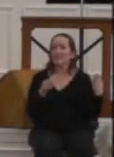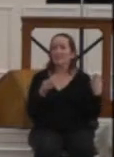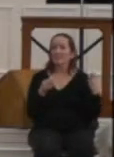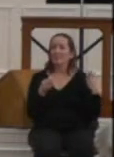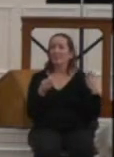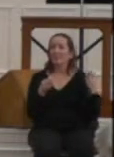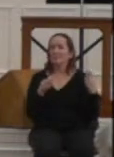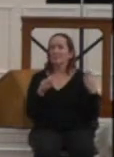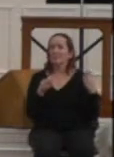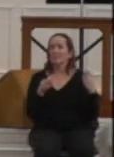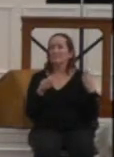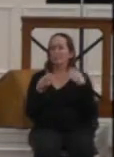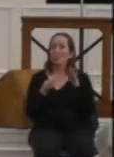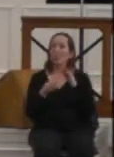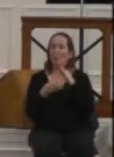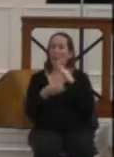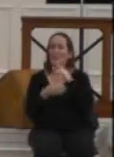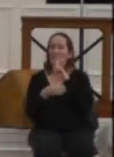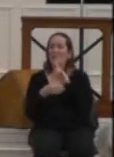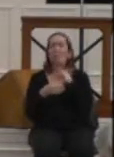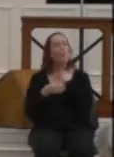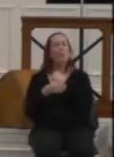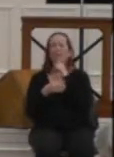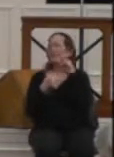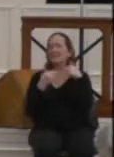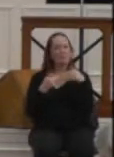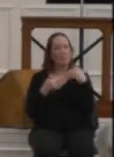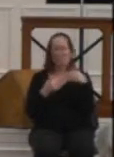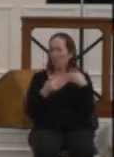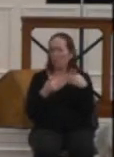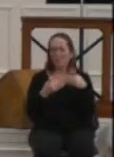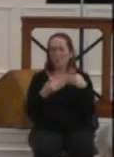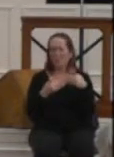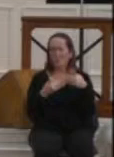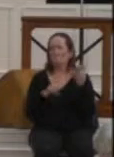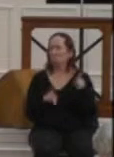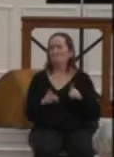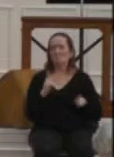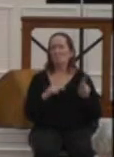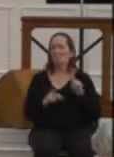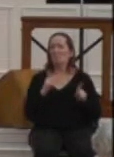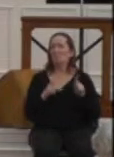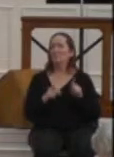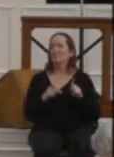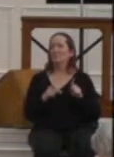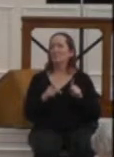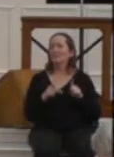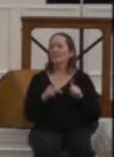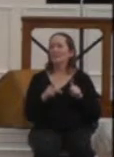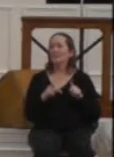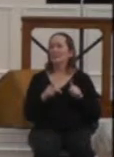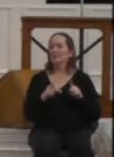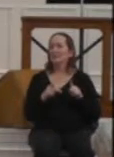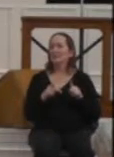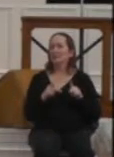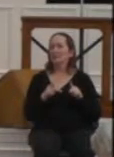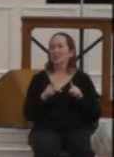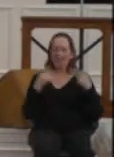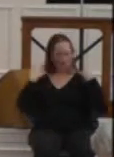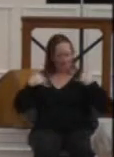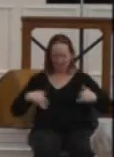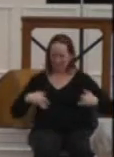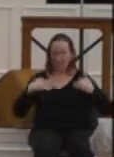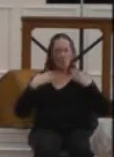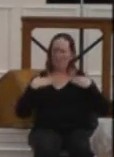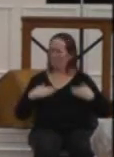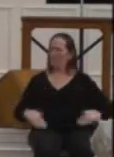are. We are not simple individuals. This is not a simple thing